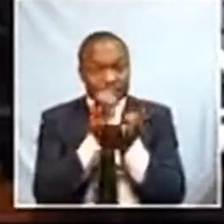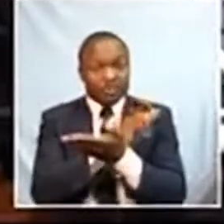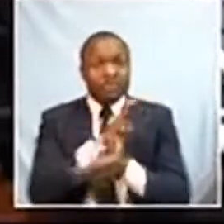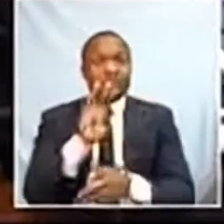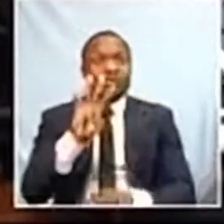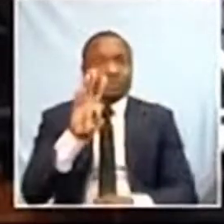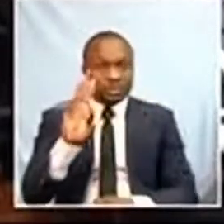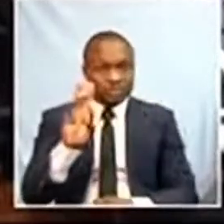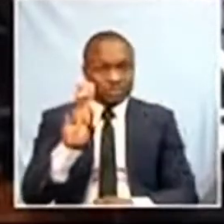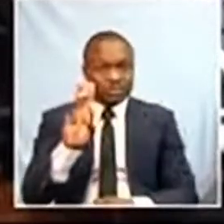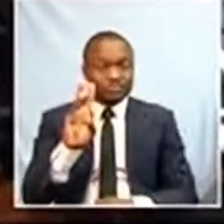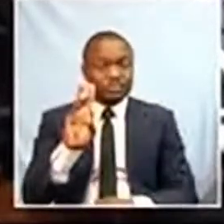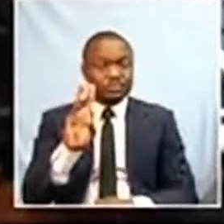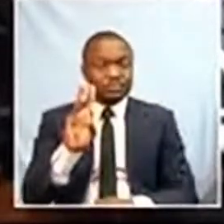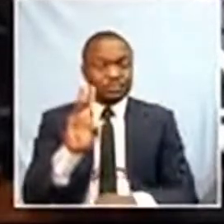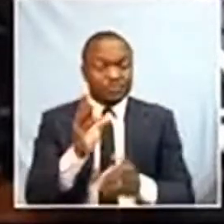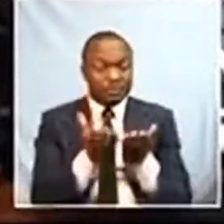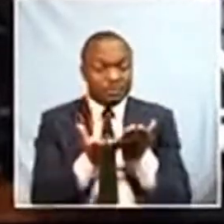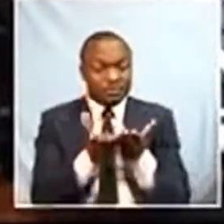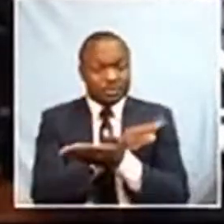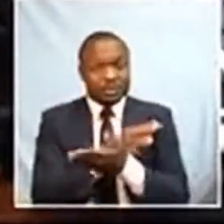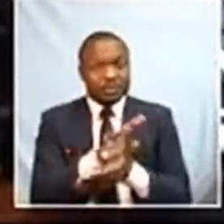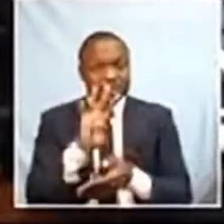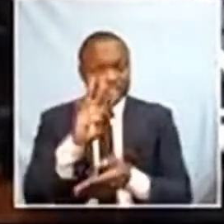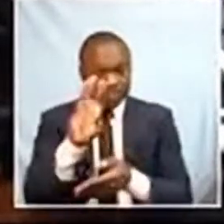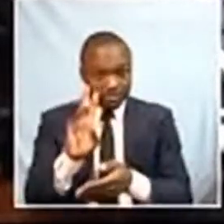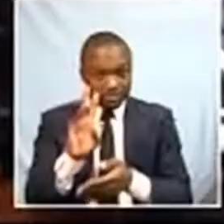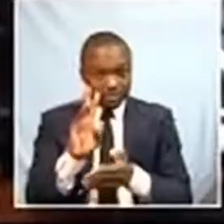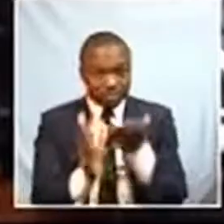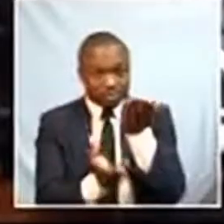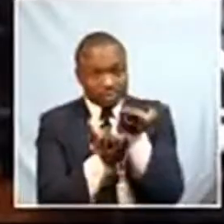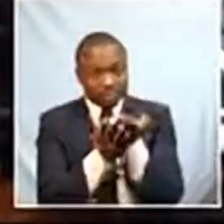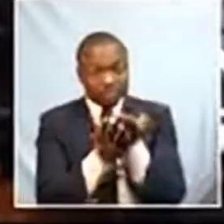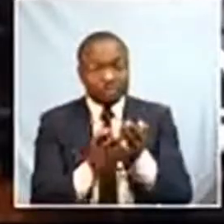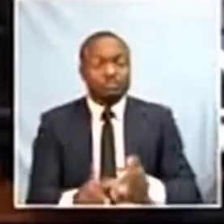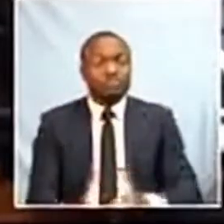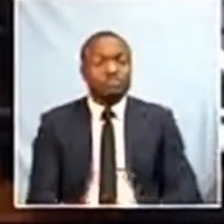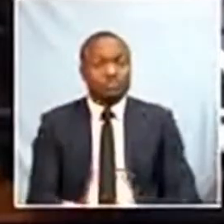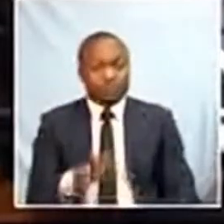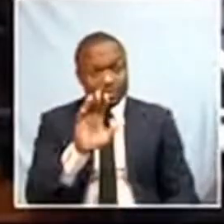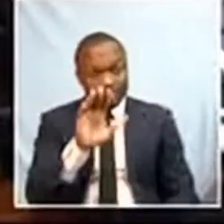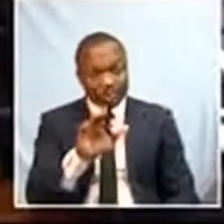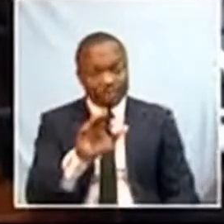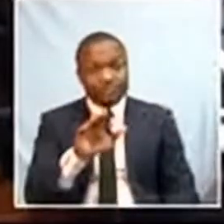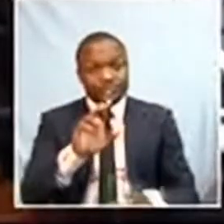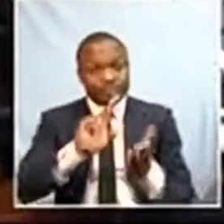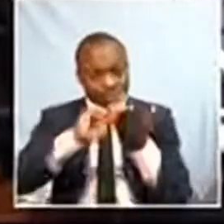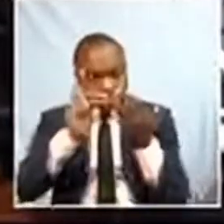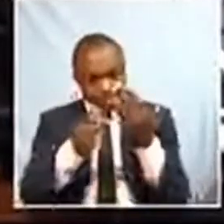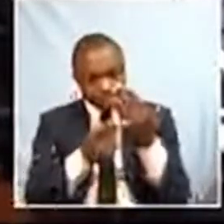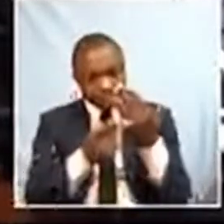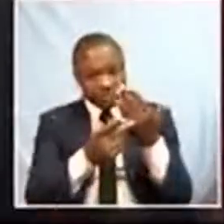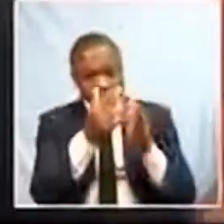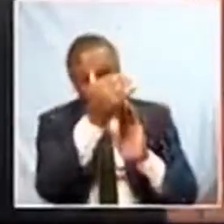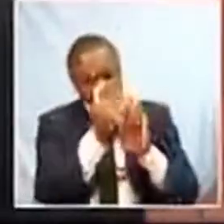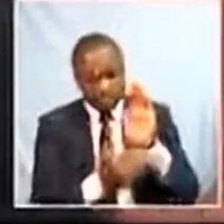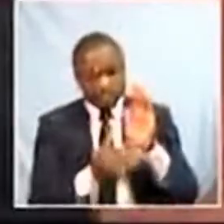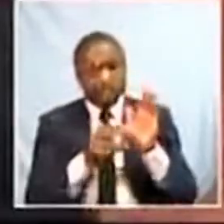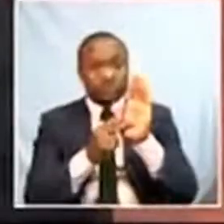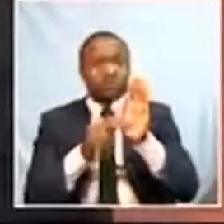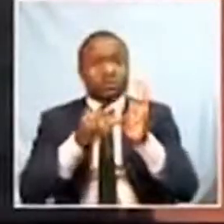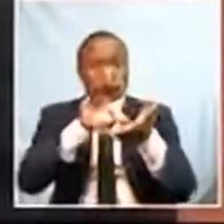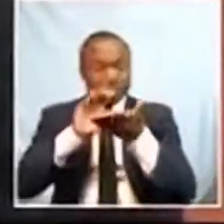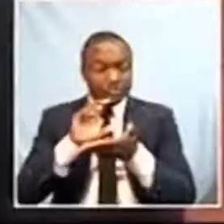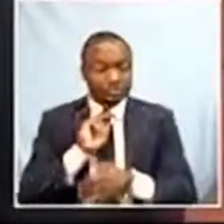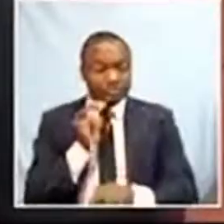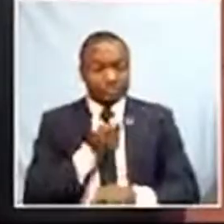46, starting from page 46. 46. In the addendum? Yes, there's a schedule there which shows who owes us how much and